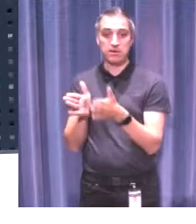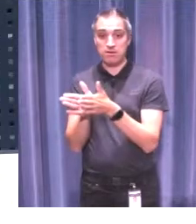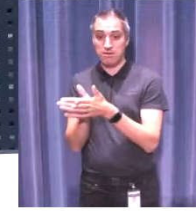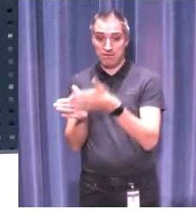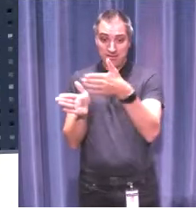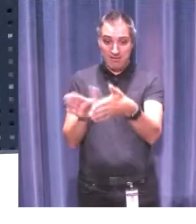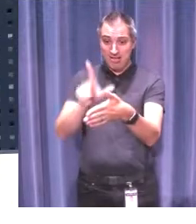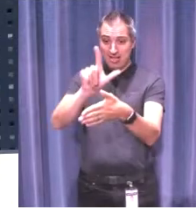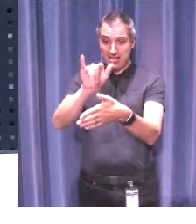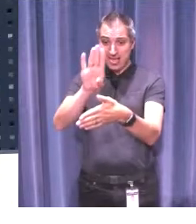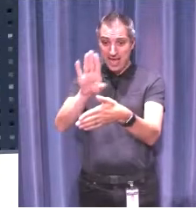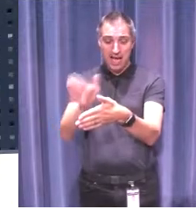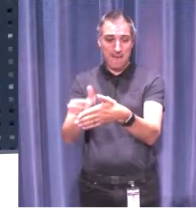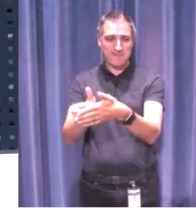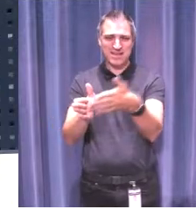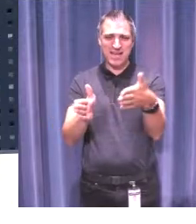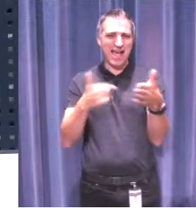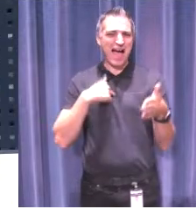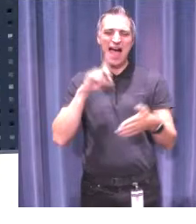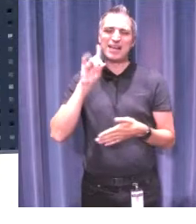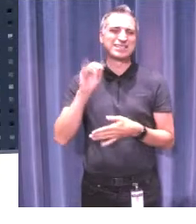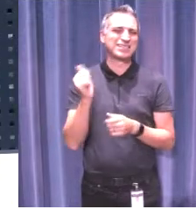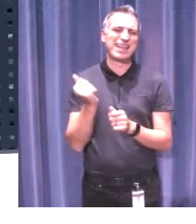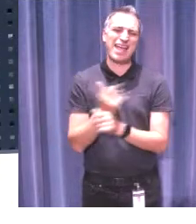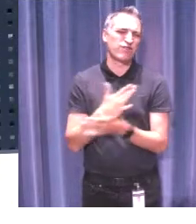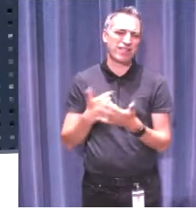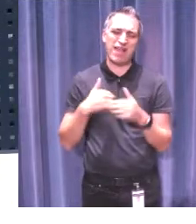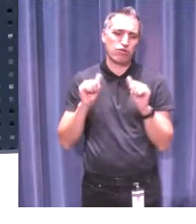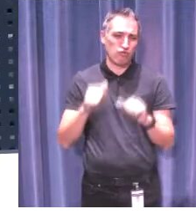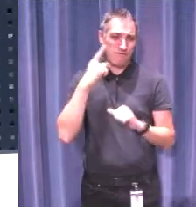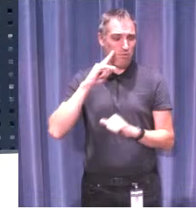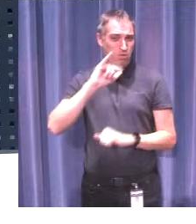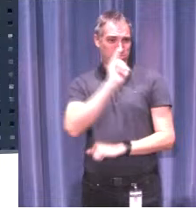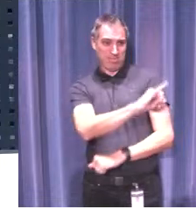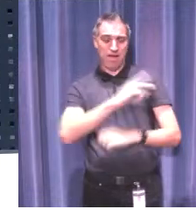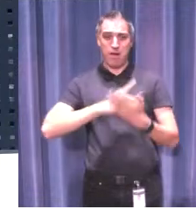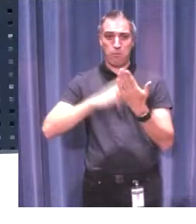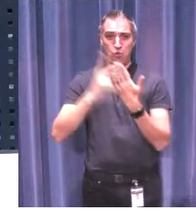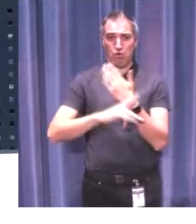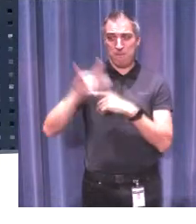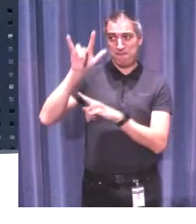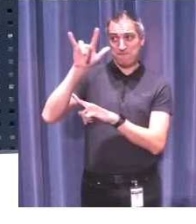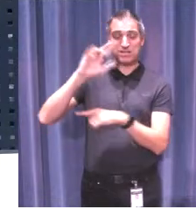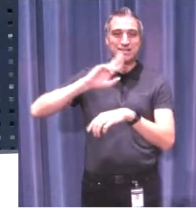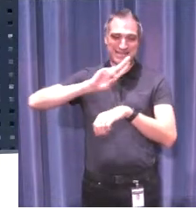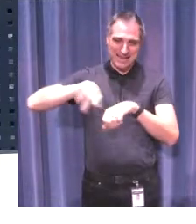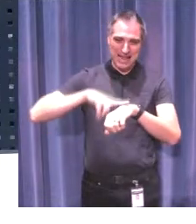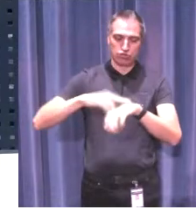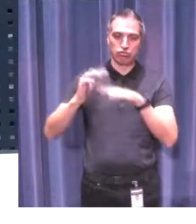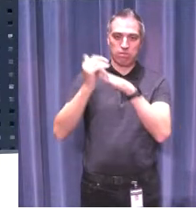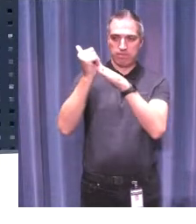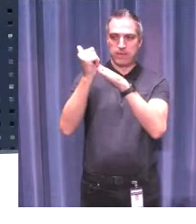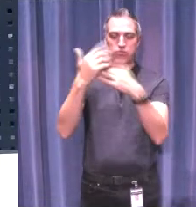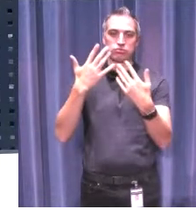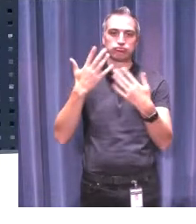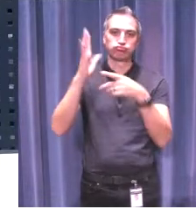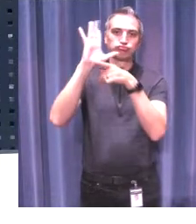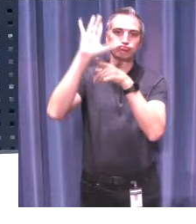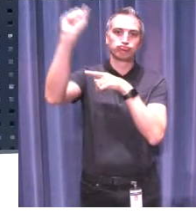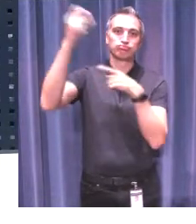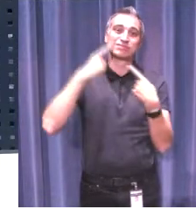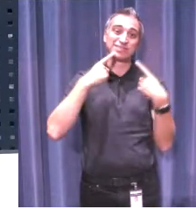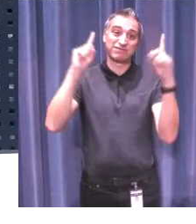And I did everything I could for that program to be a national leader and to be successful, and it